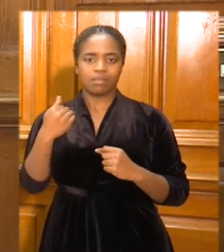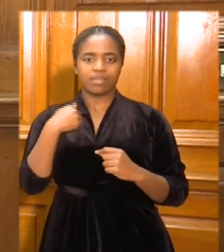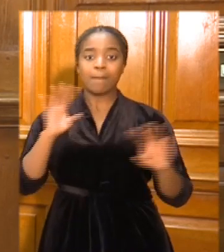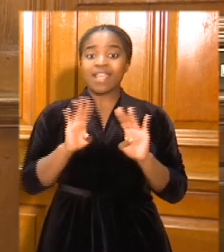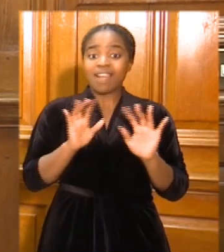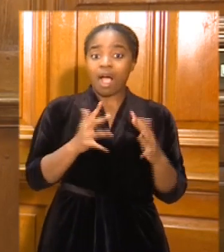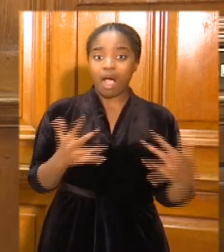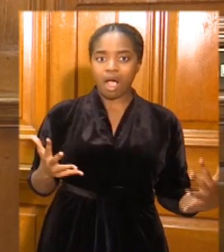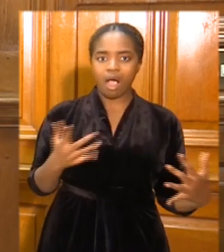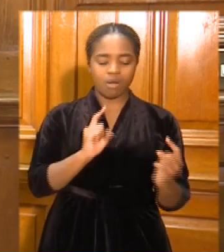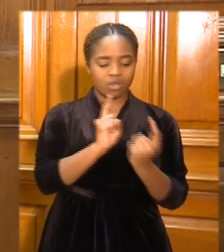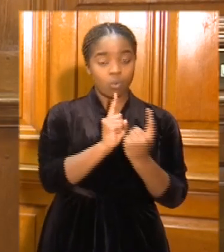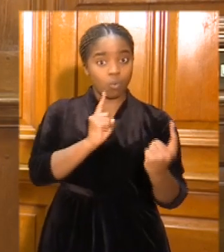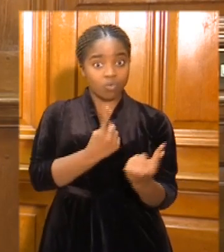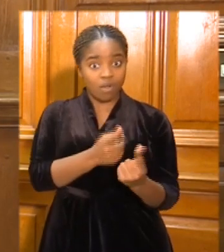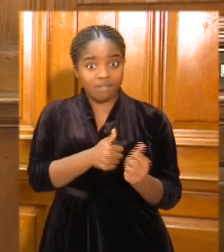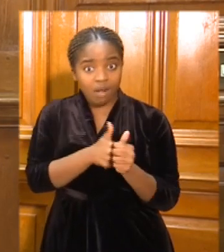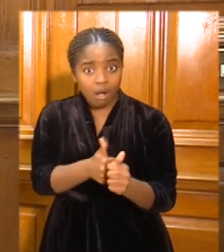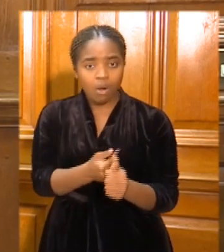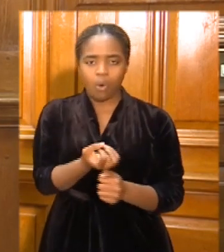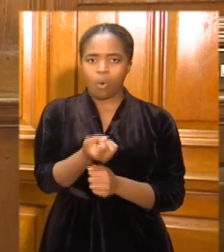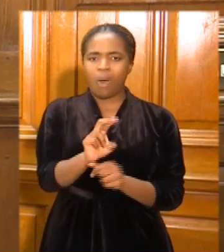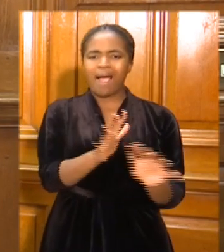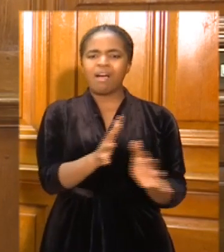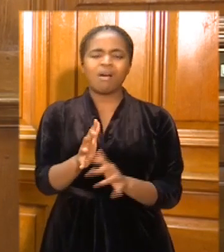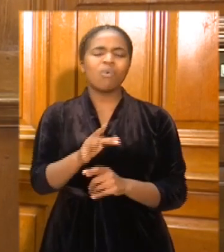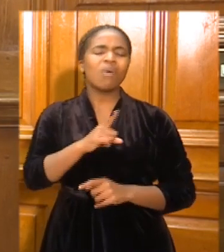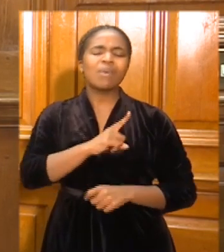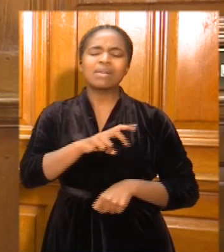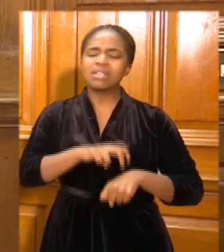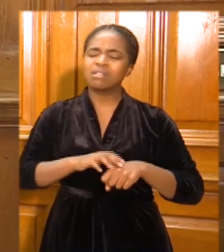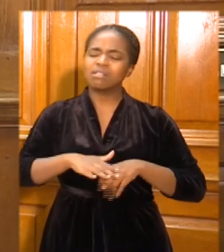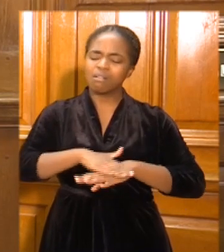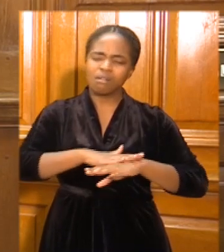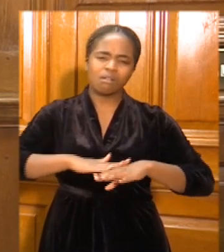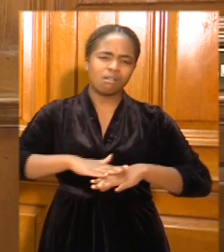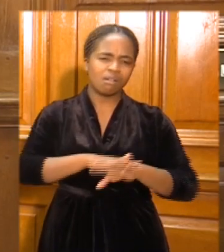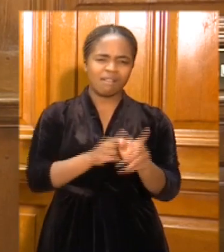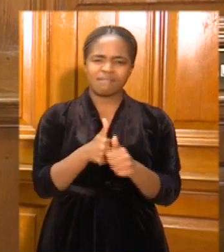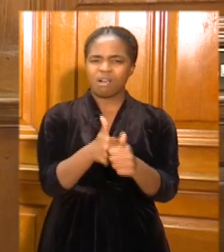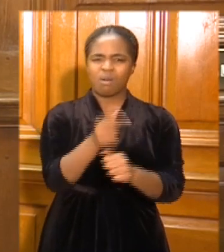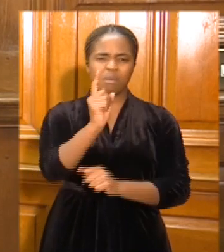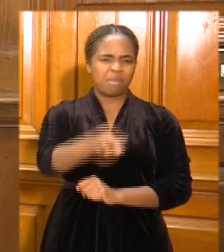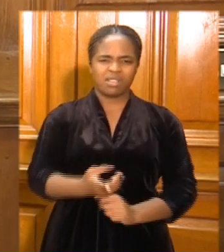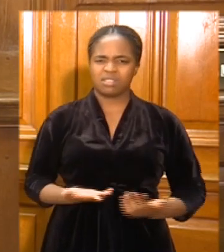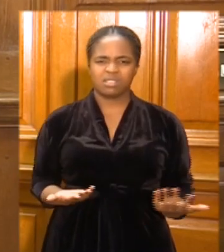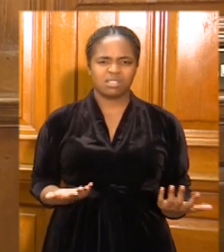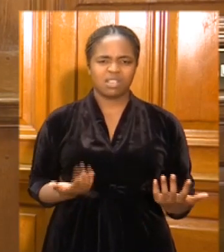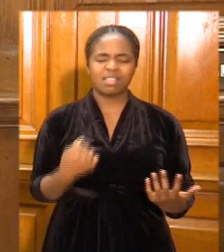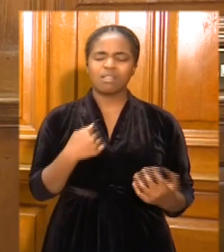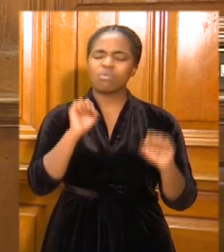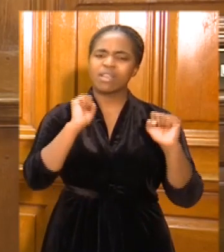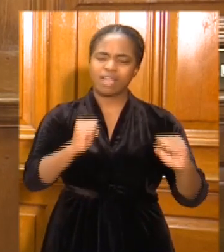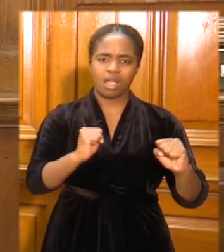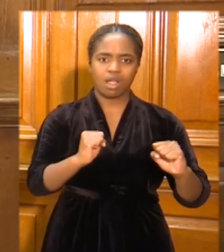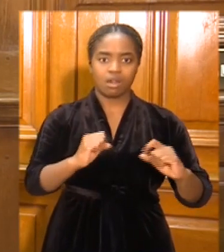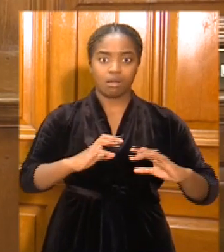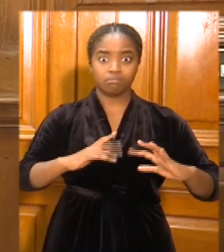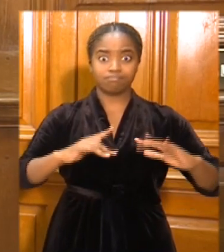as individuals. By following basic defense practices, we can reduce both the number